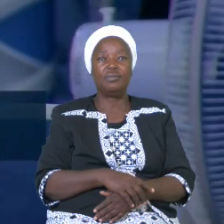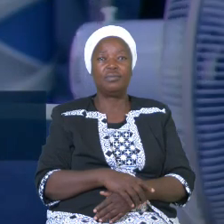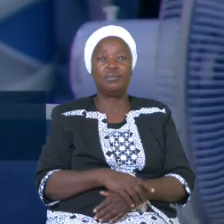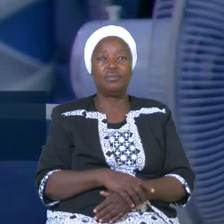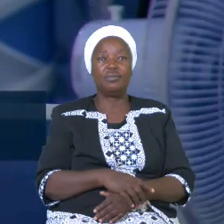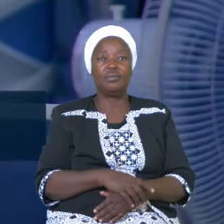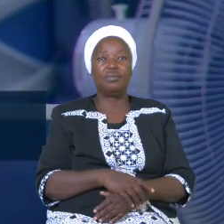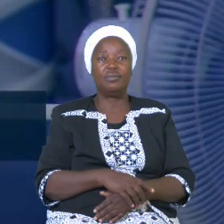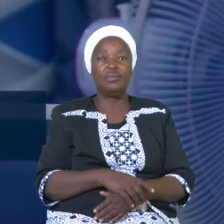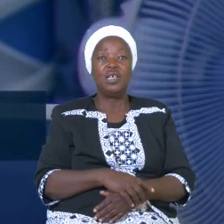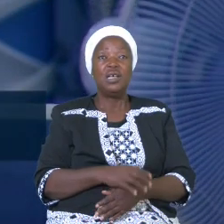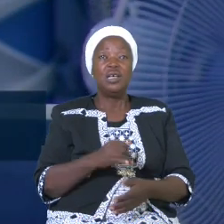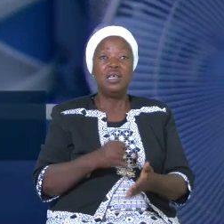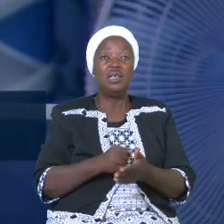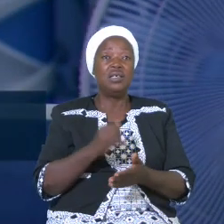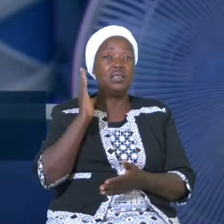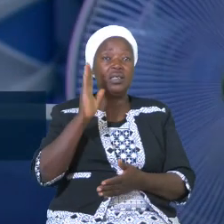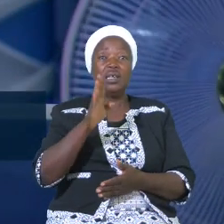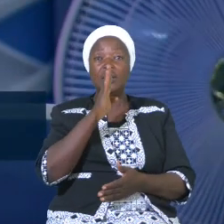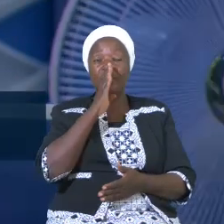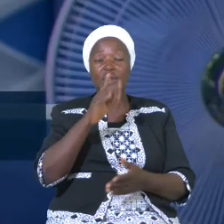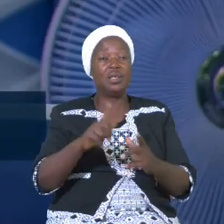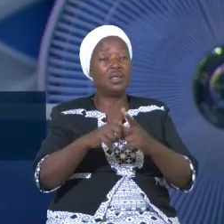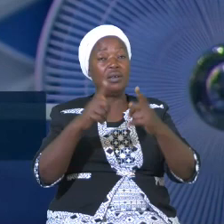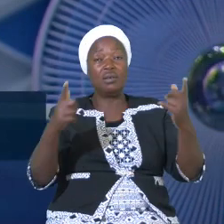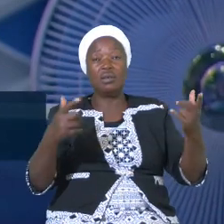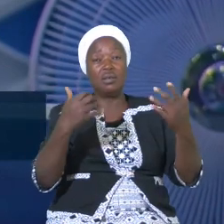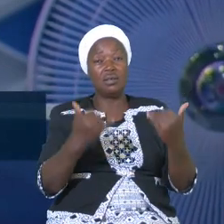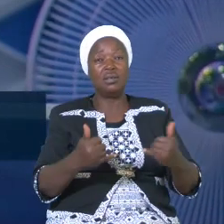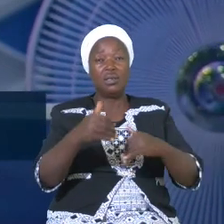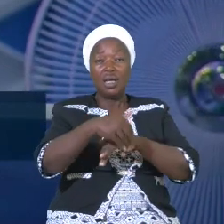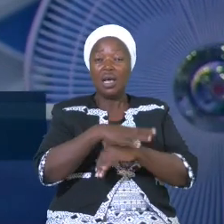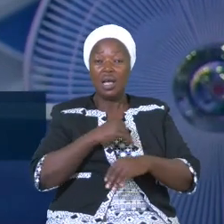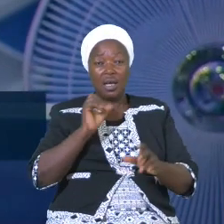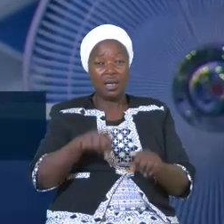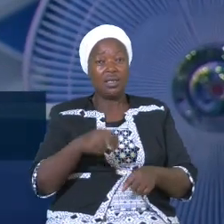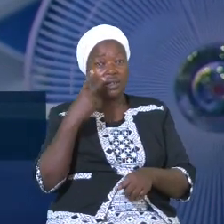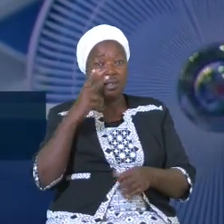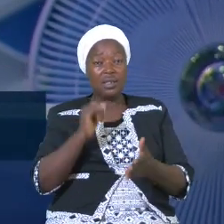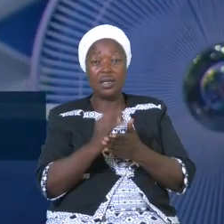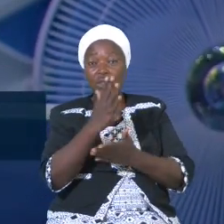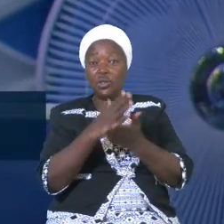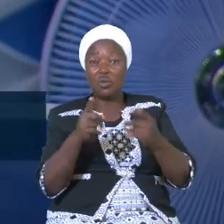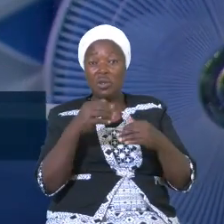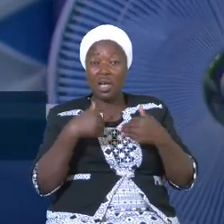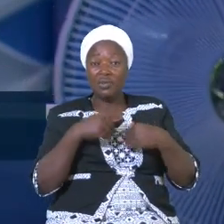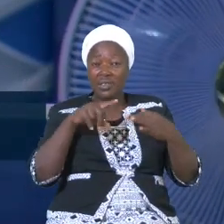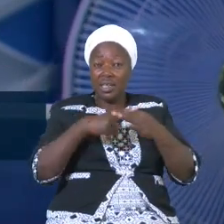it shall be great tonight i can see some of you are really praying honestly apparently